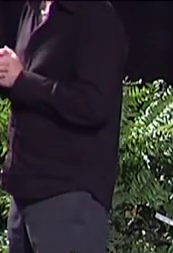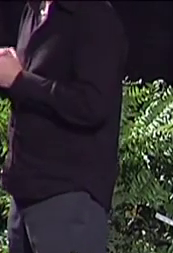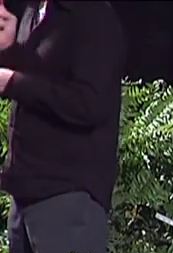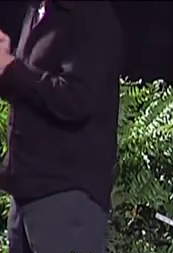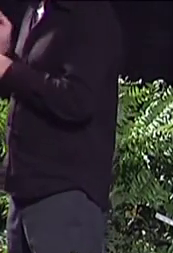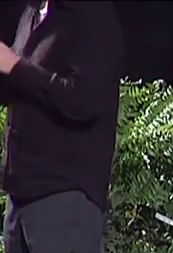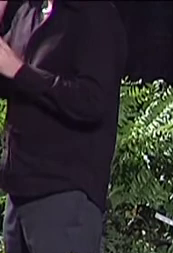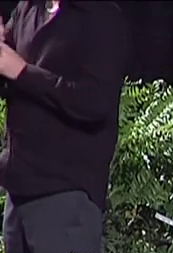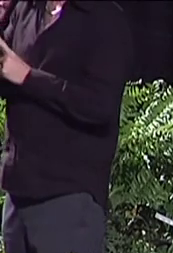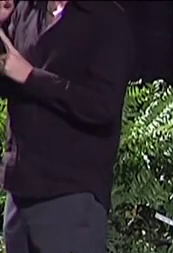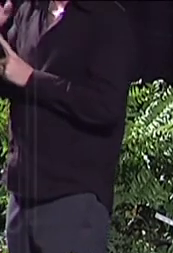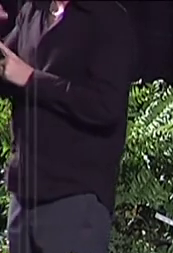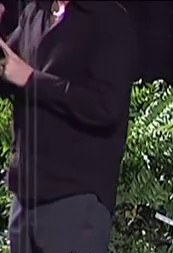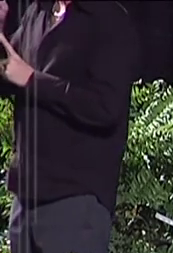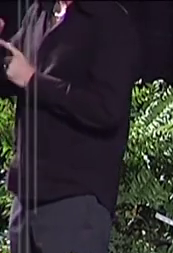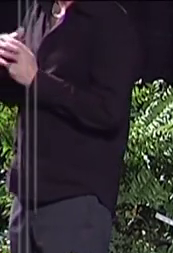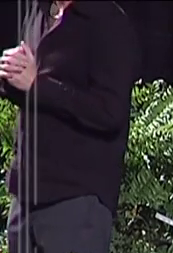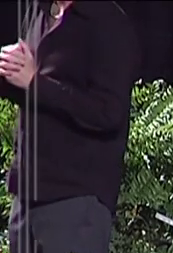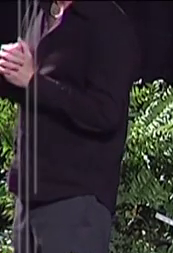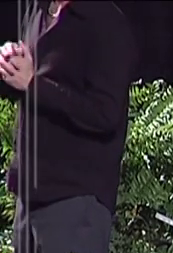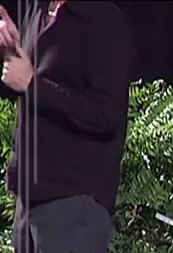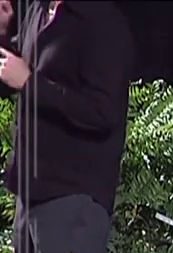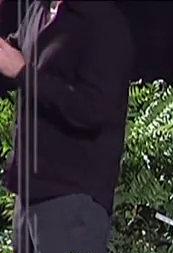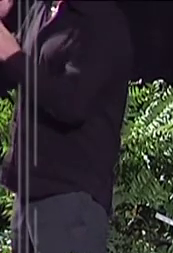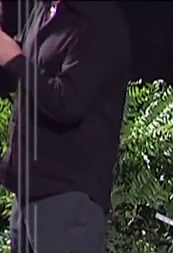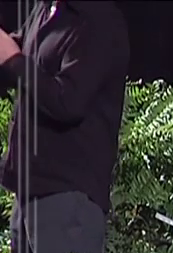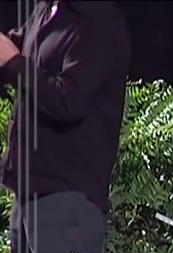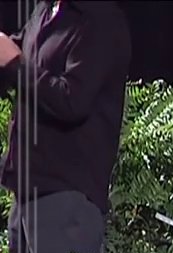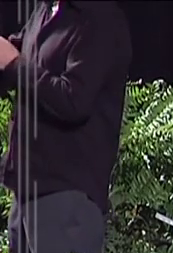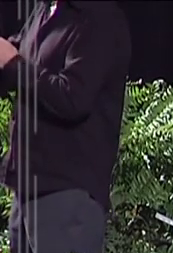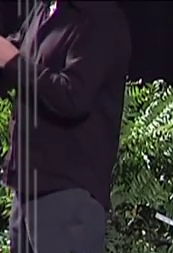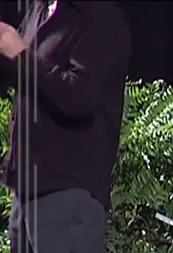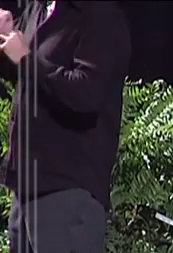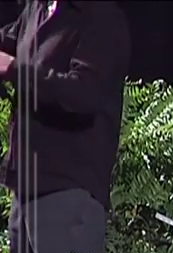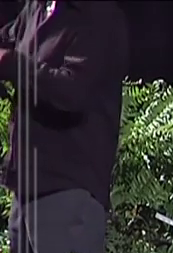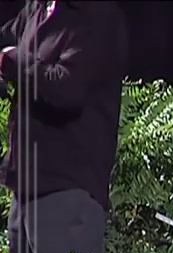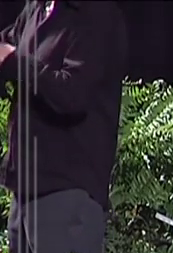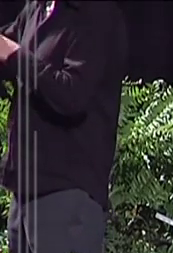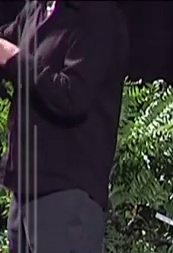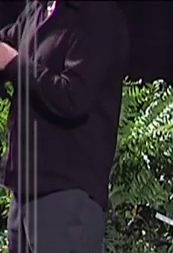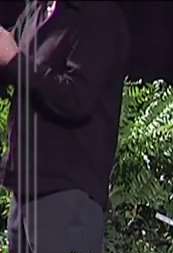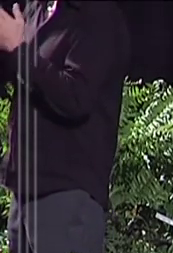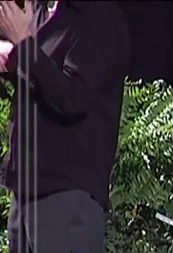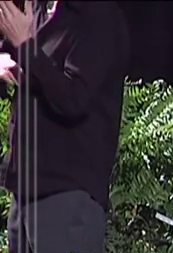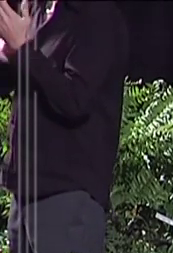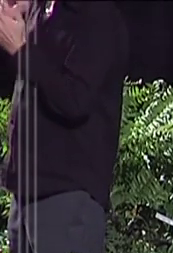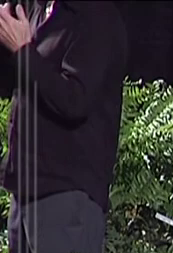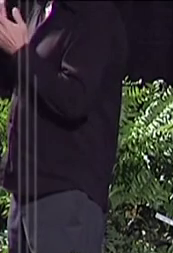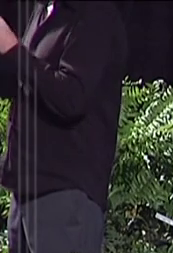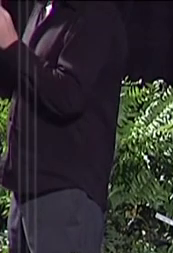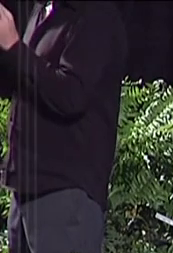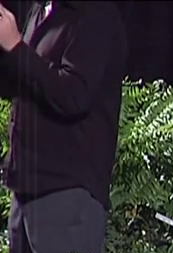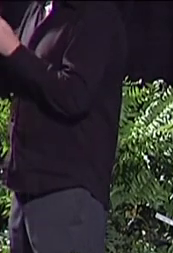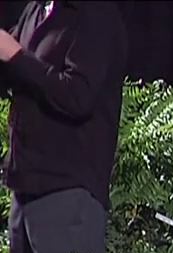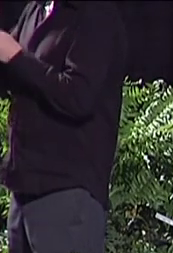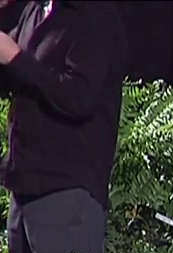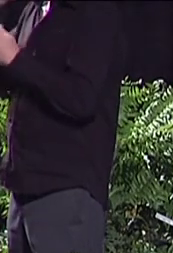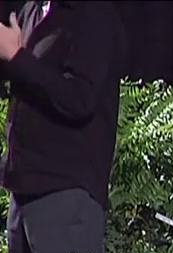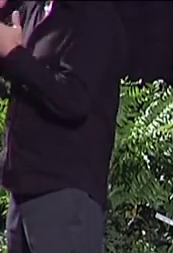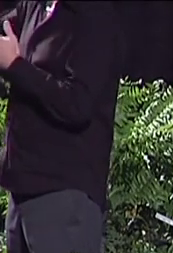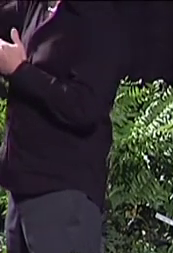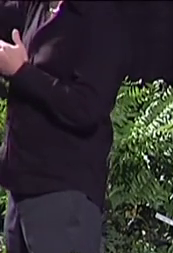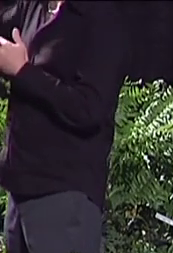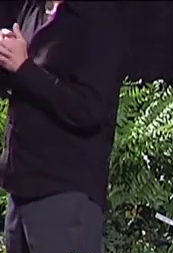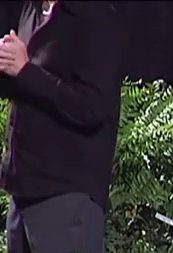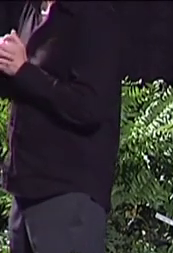her. Fast Company listed him as a top 100 digital influencer, and PC Magazine ranks his blog as a top 10 social media blog.